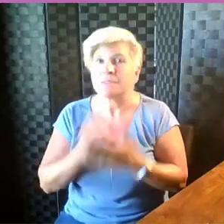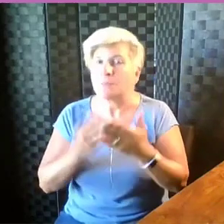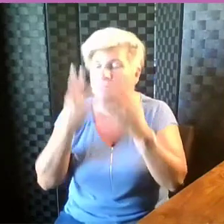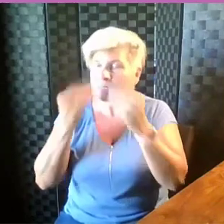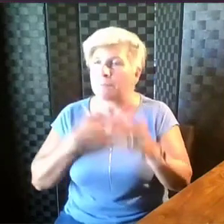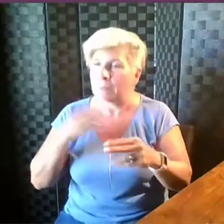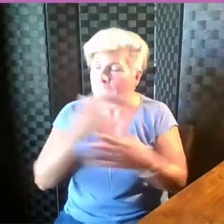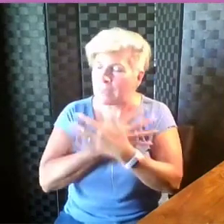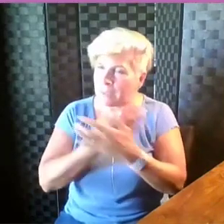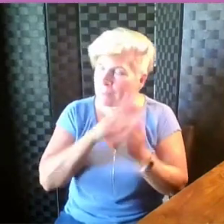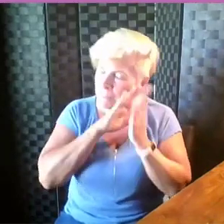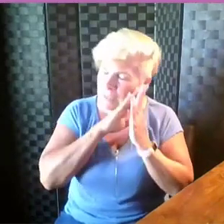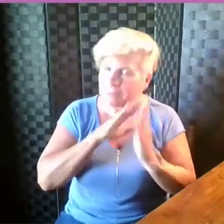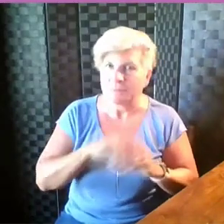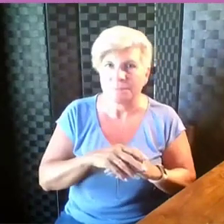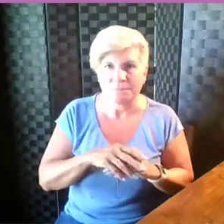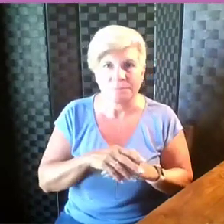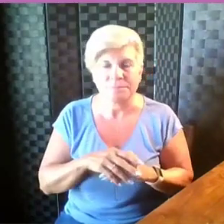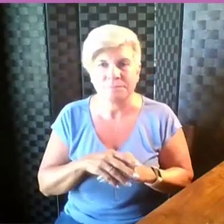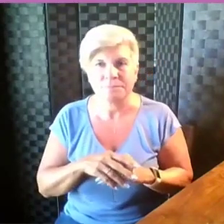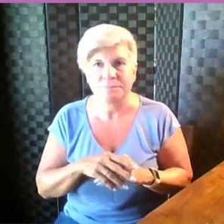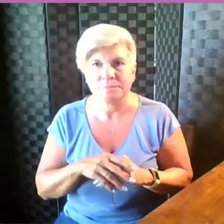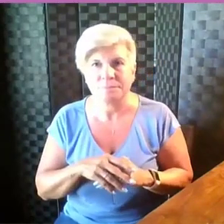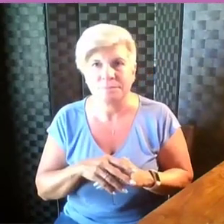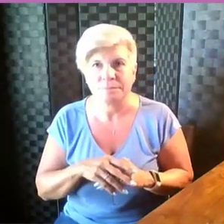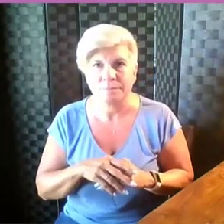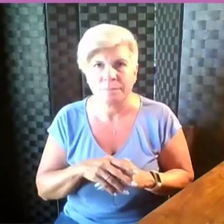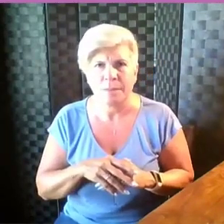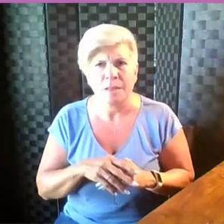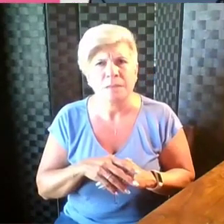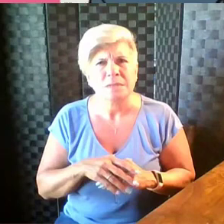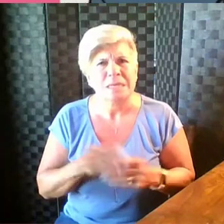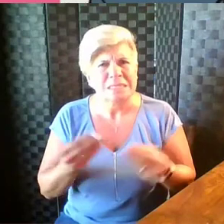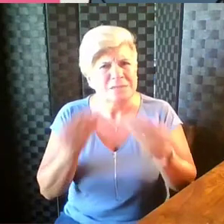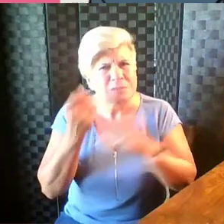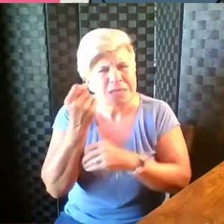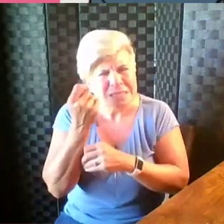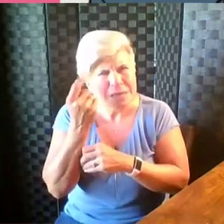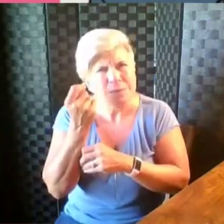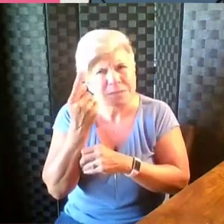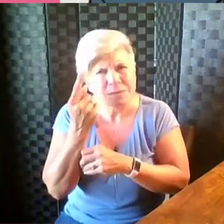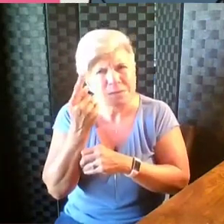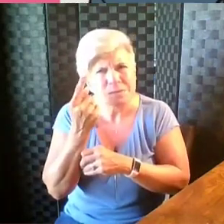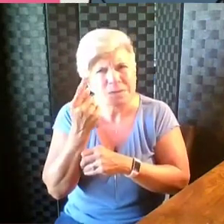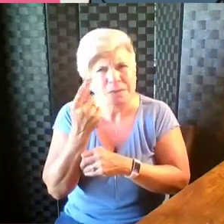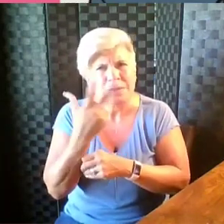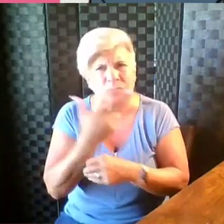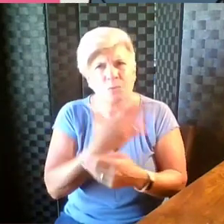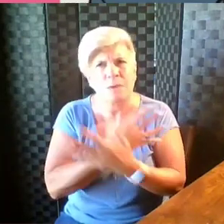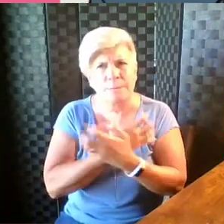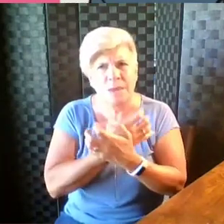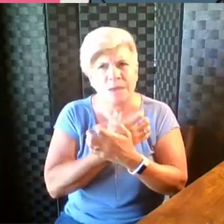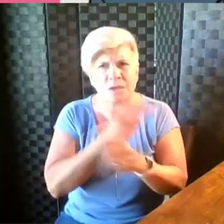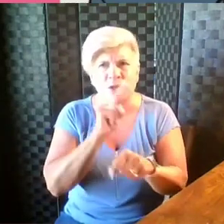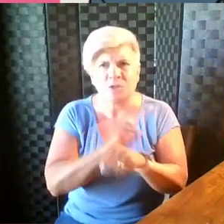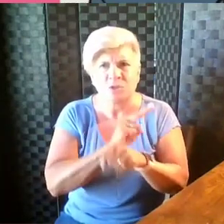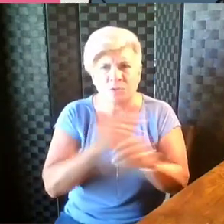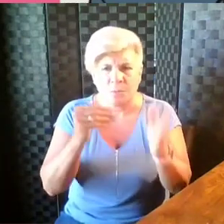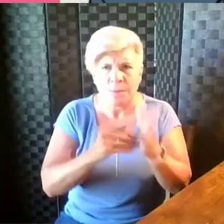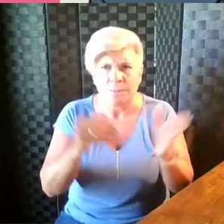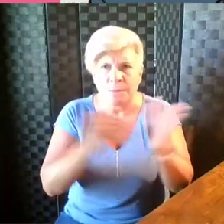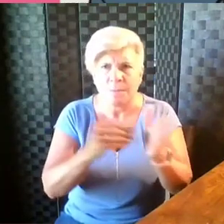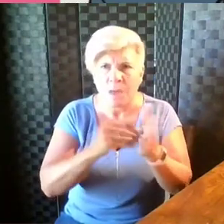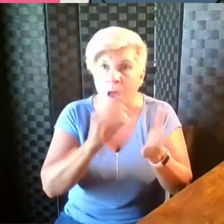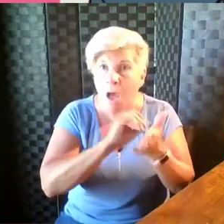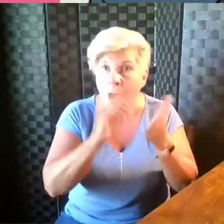So this gives me a little bit of an insight about the 3 bears. And by using the repetition, the author is showing us that the